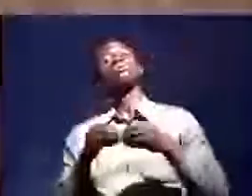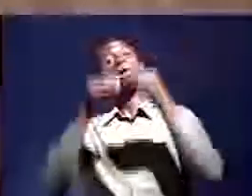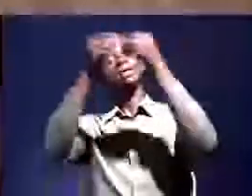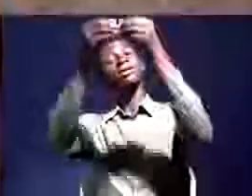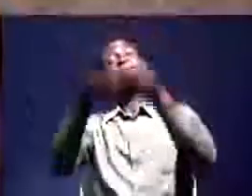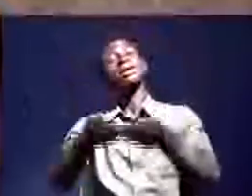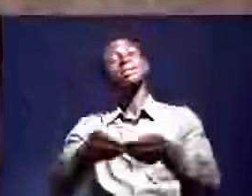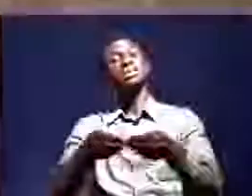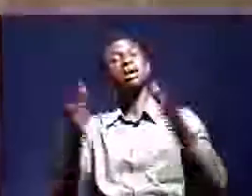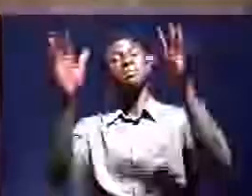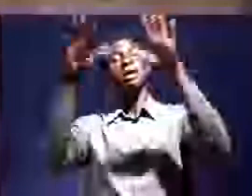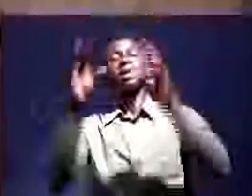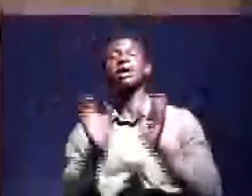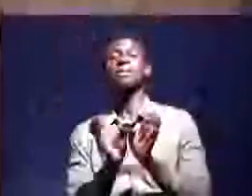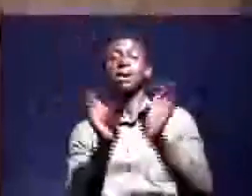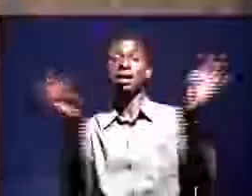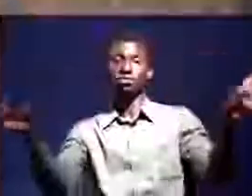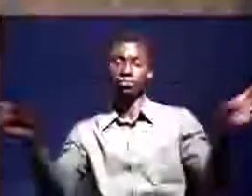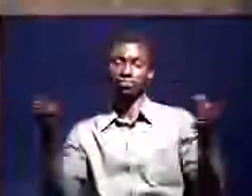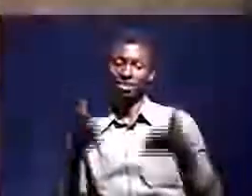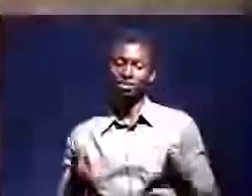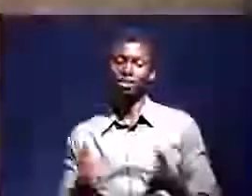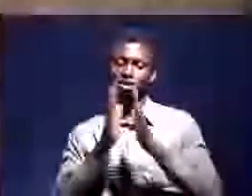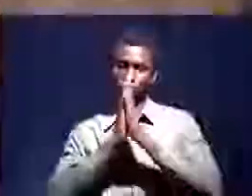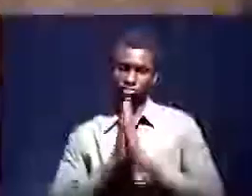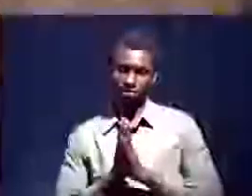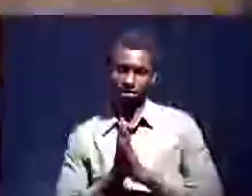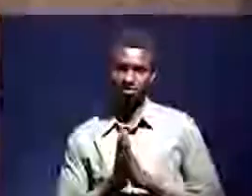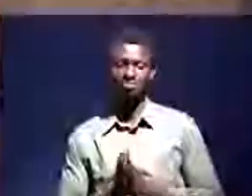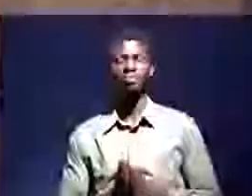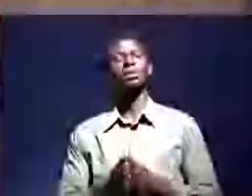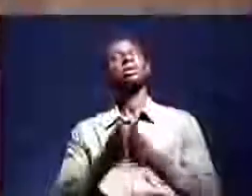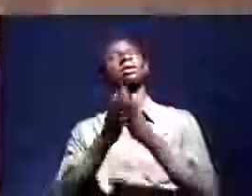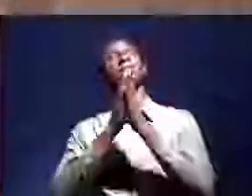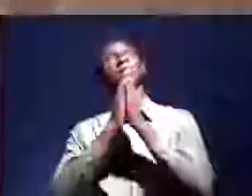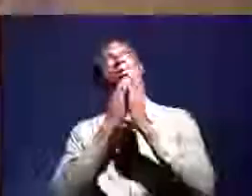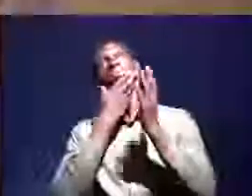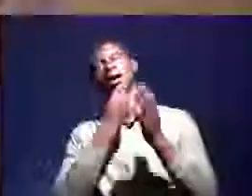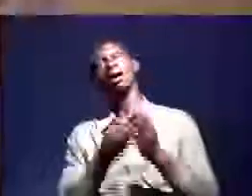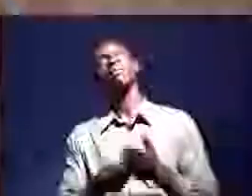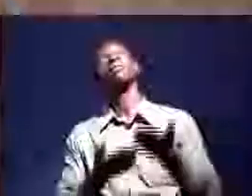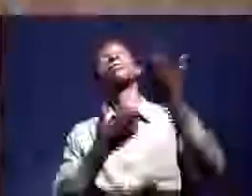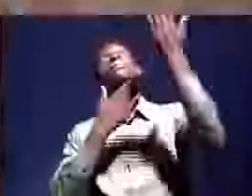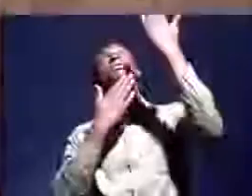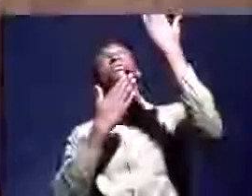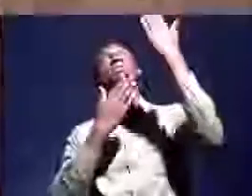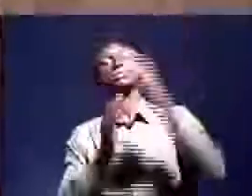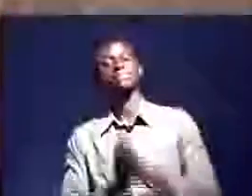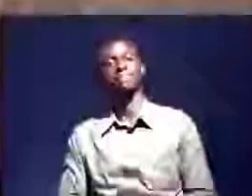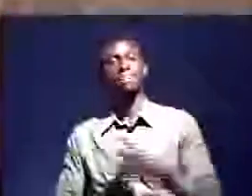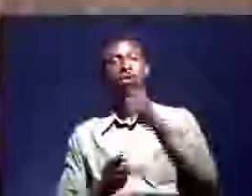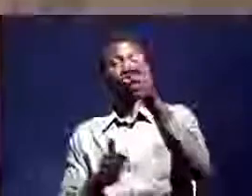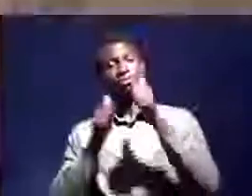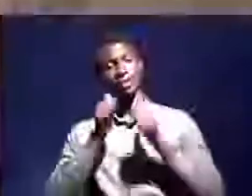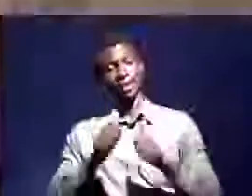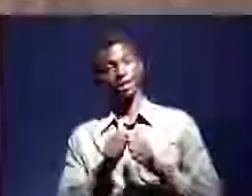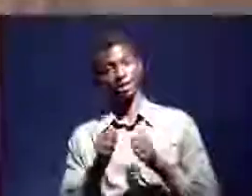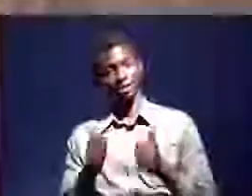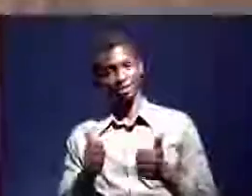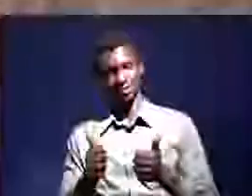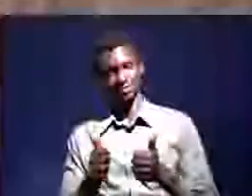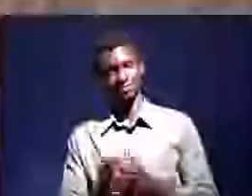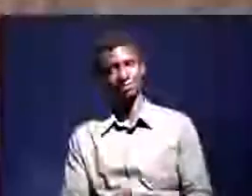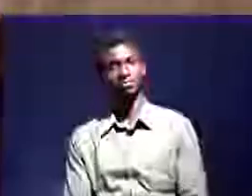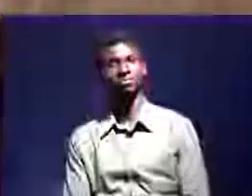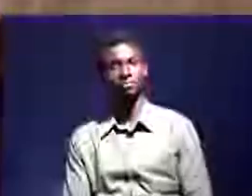So let's pray. Father in heaven, you have promised to those that are faithful